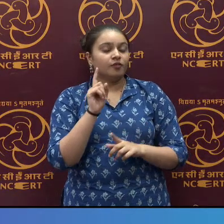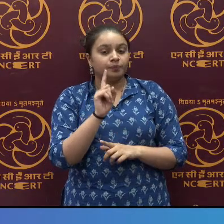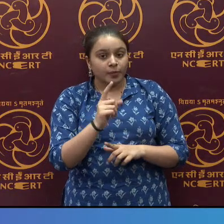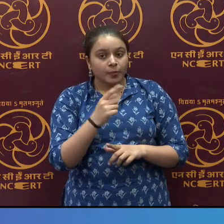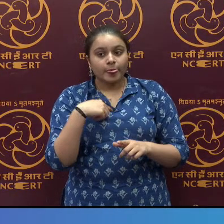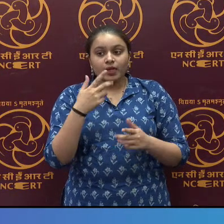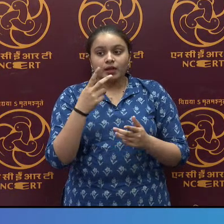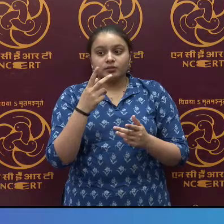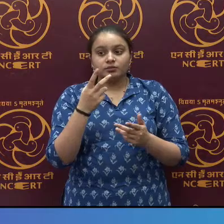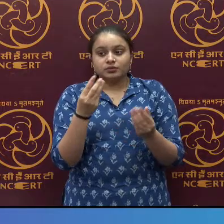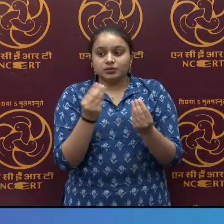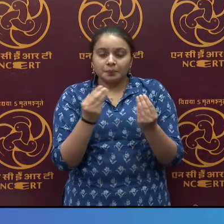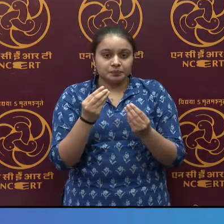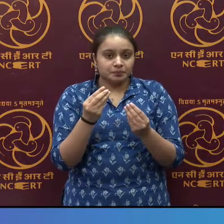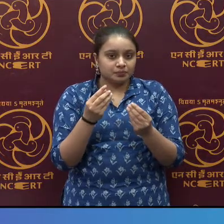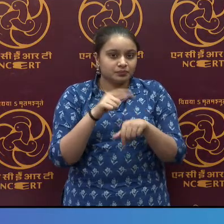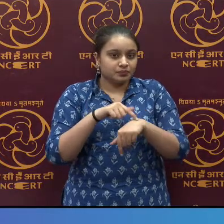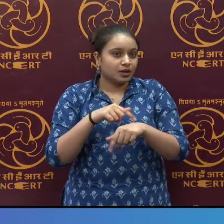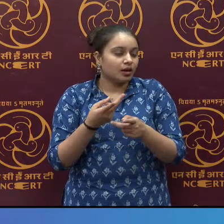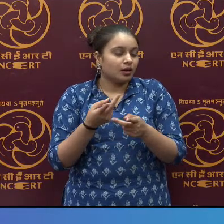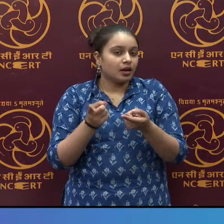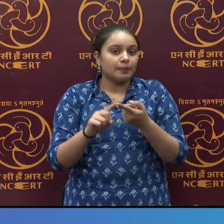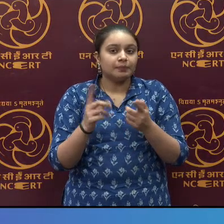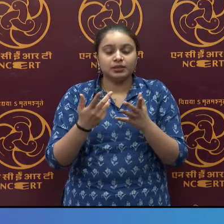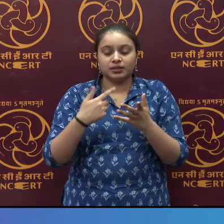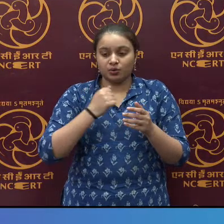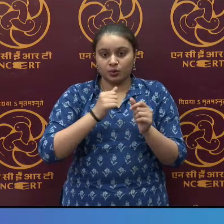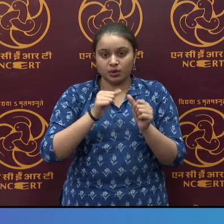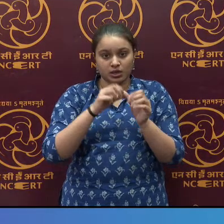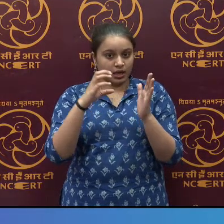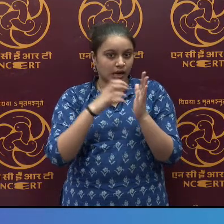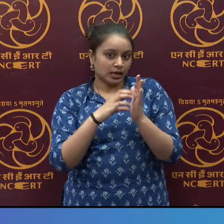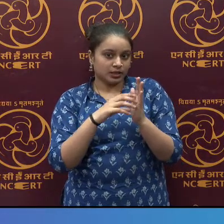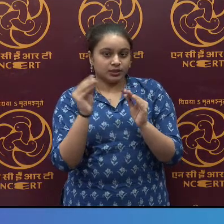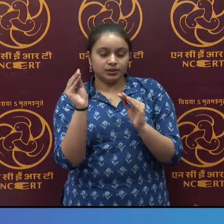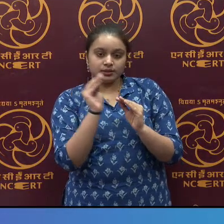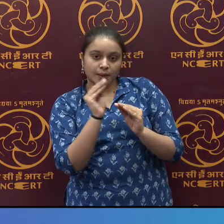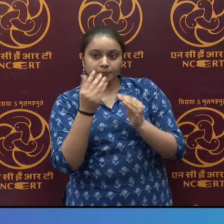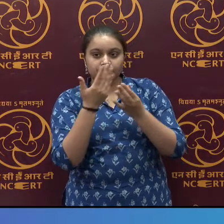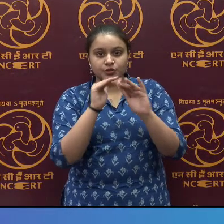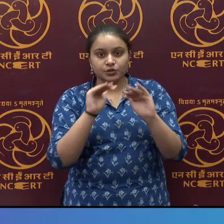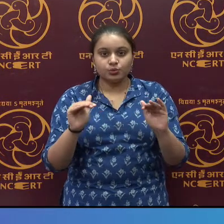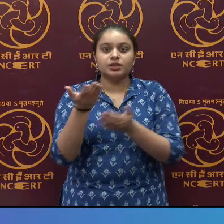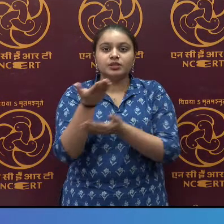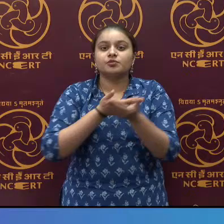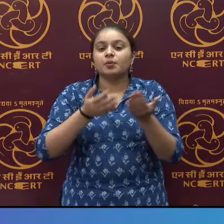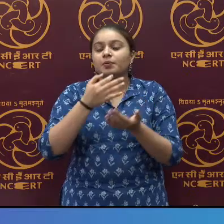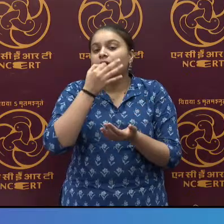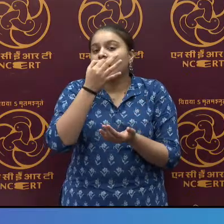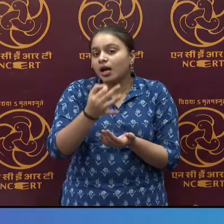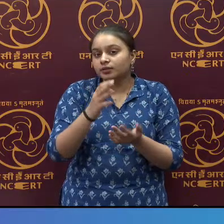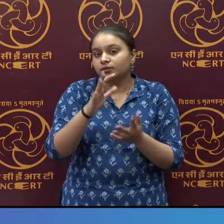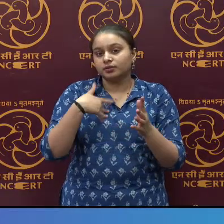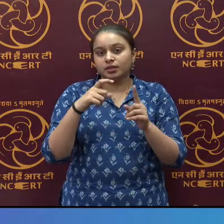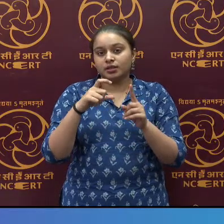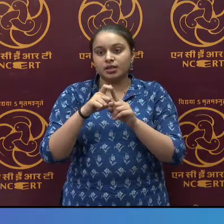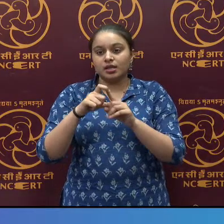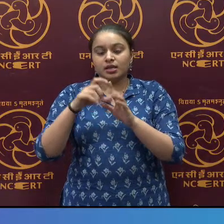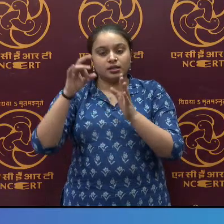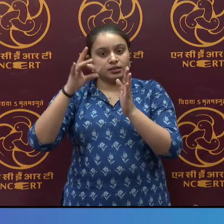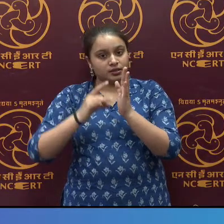what happens, what is good about our articles is, usually the students are asked to write either descriptive